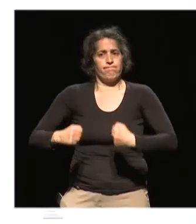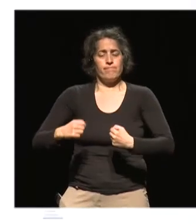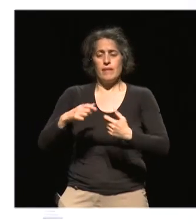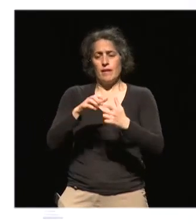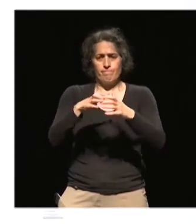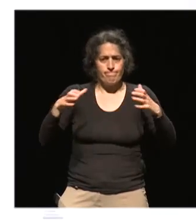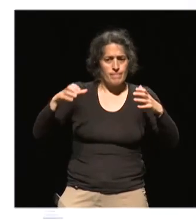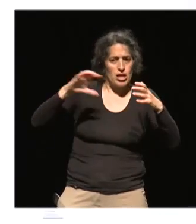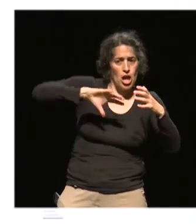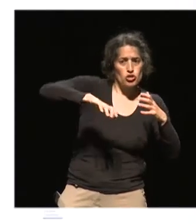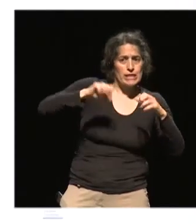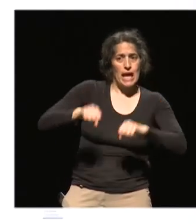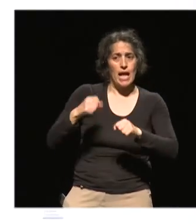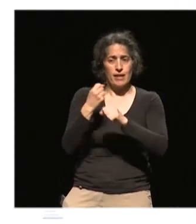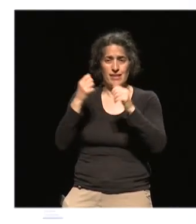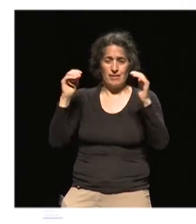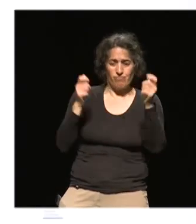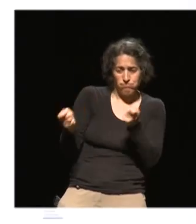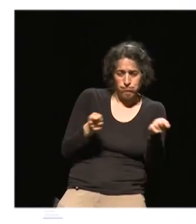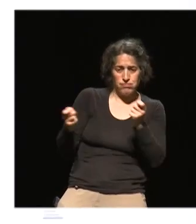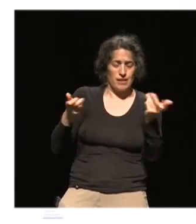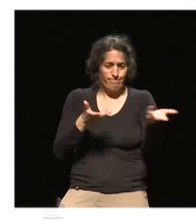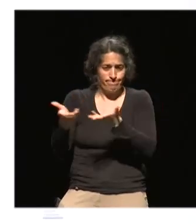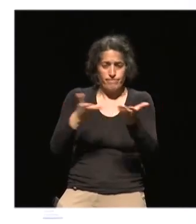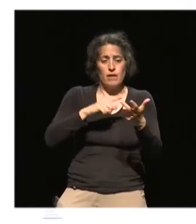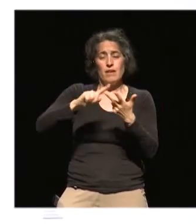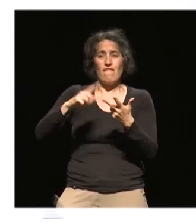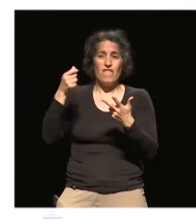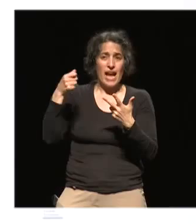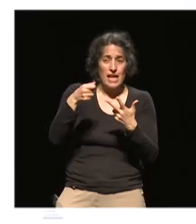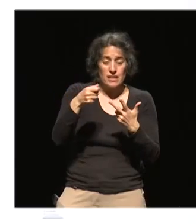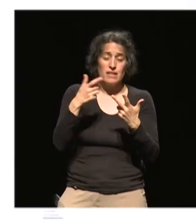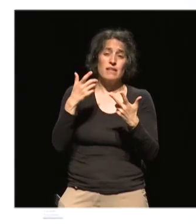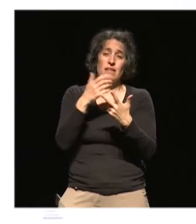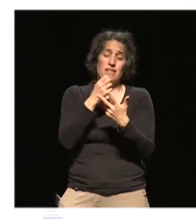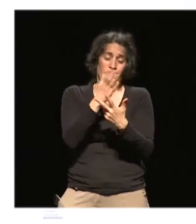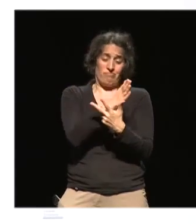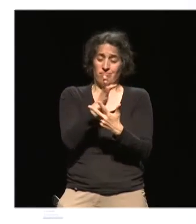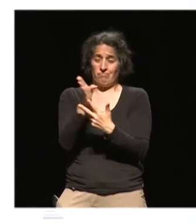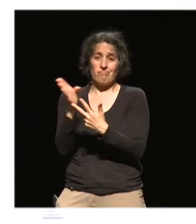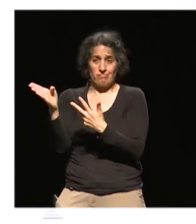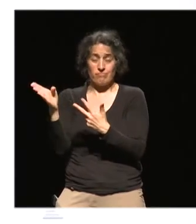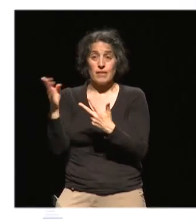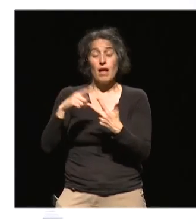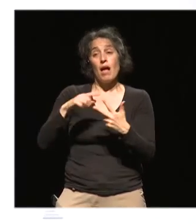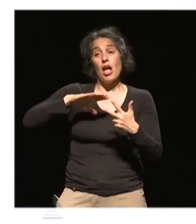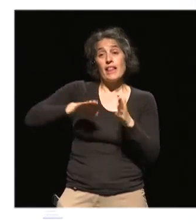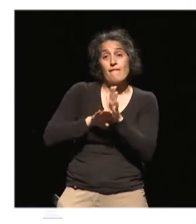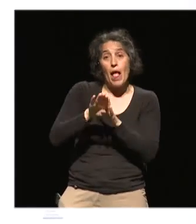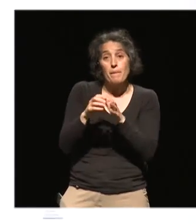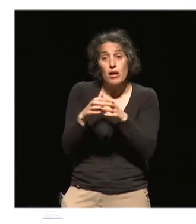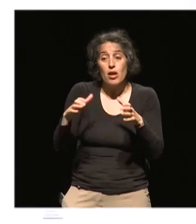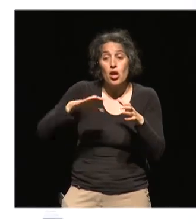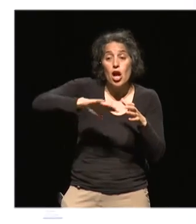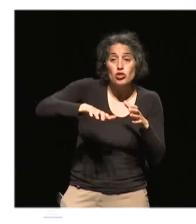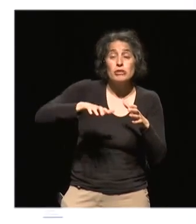addressed because for sure a developing country can only do as much. And I'm saying as a country we will continue doing what we can with